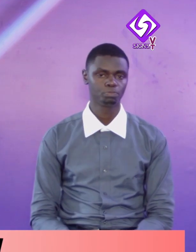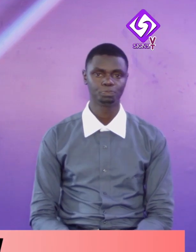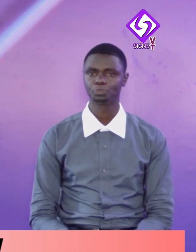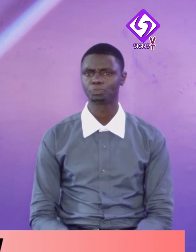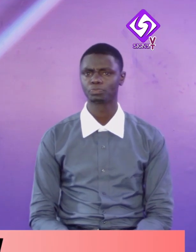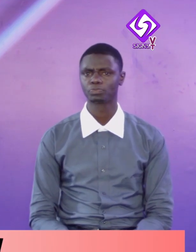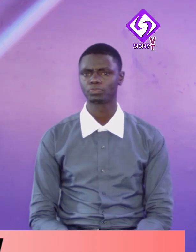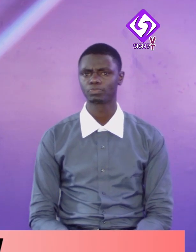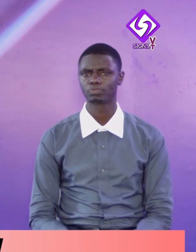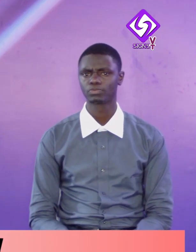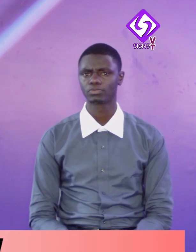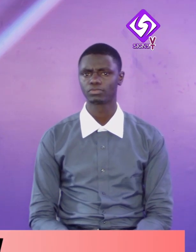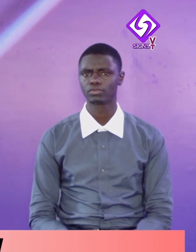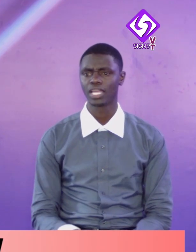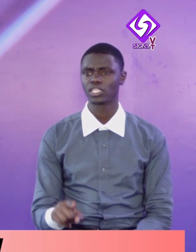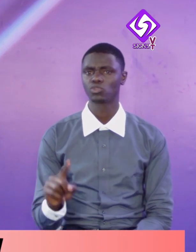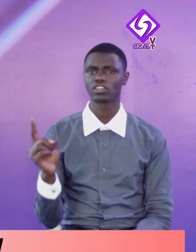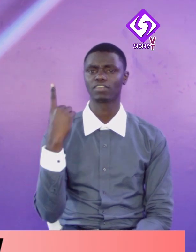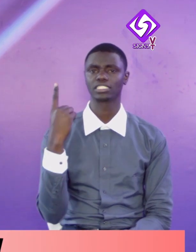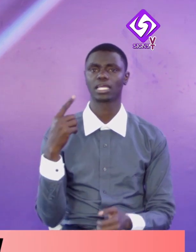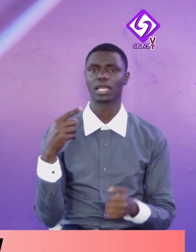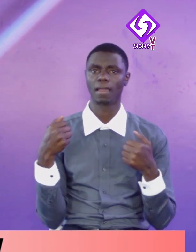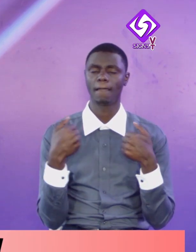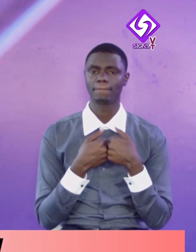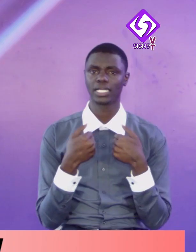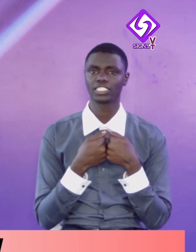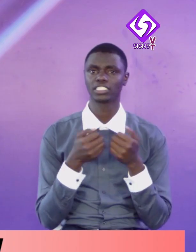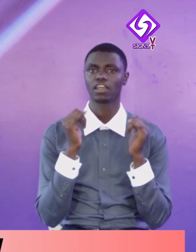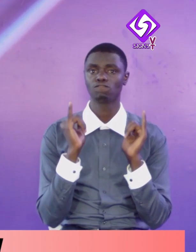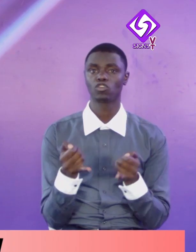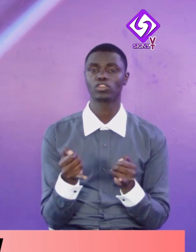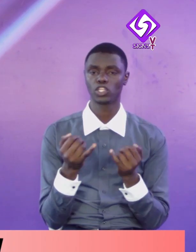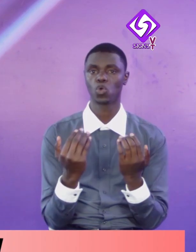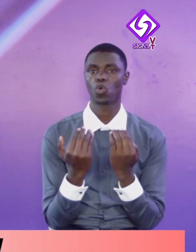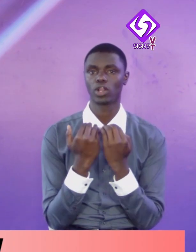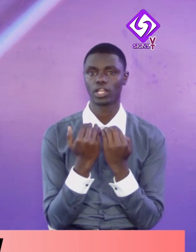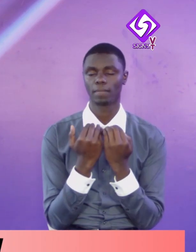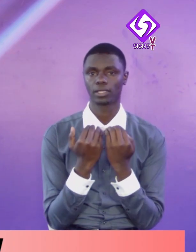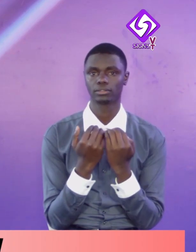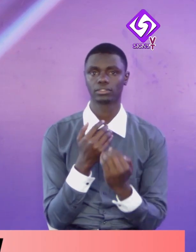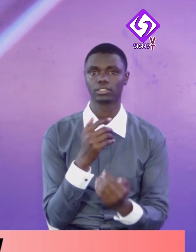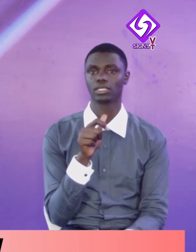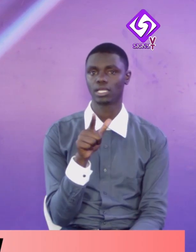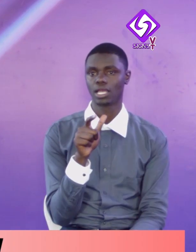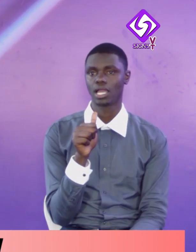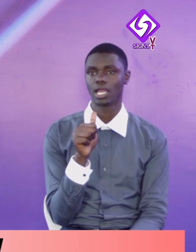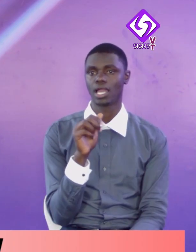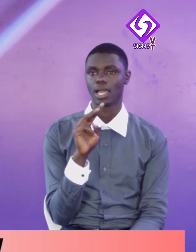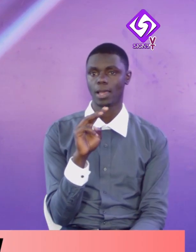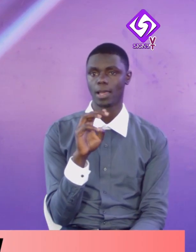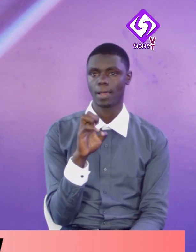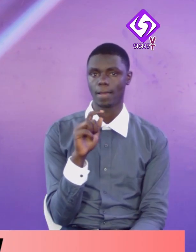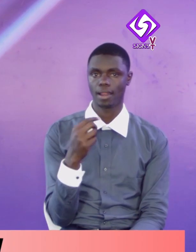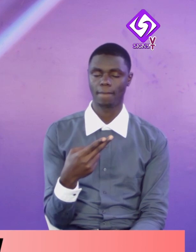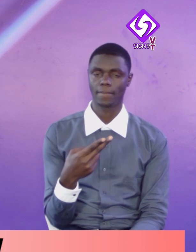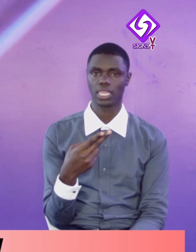this was the first match for the new goalkeeper. Yeah, Sane Lamens. And